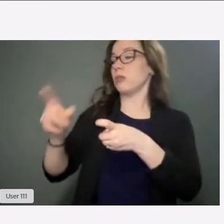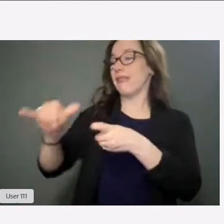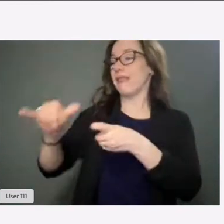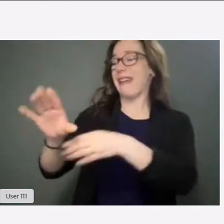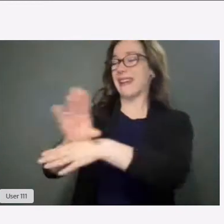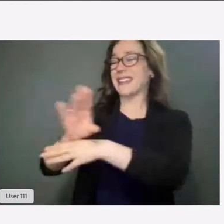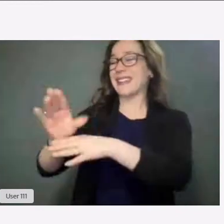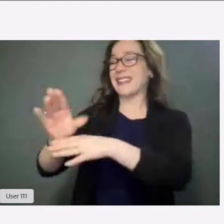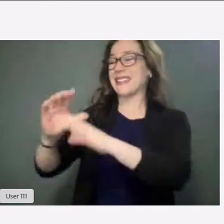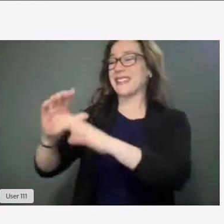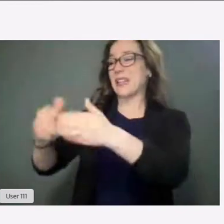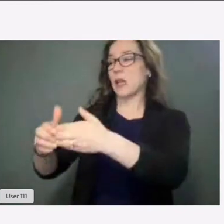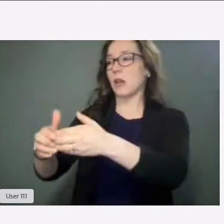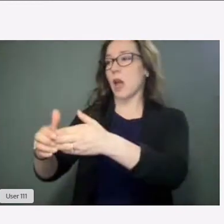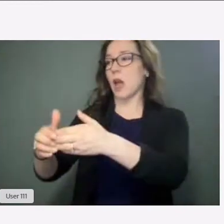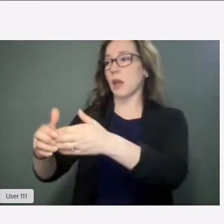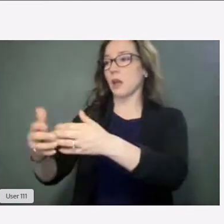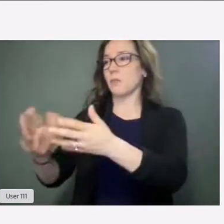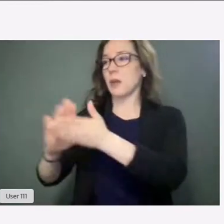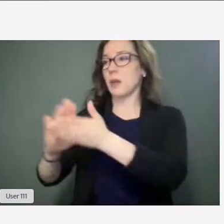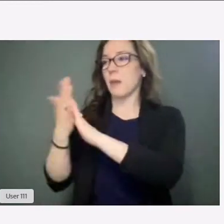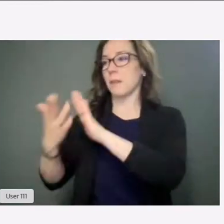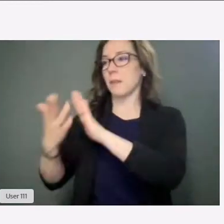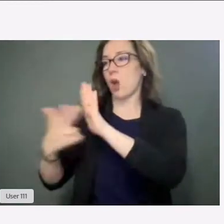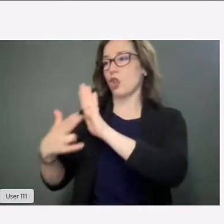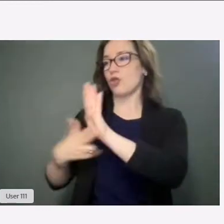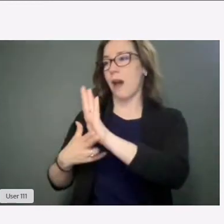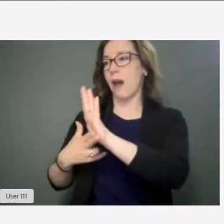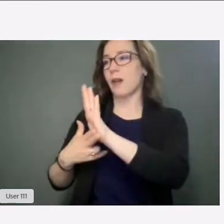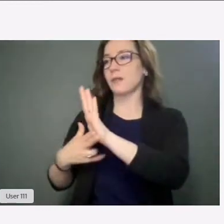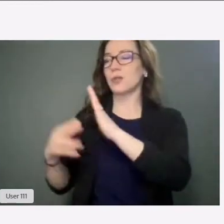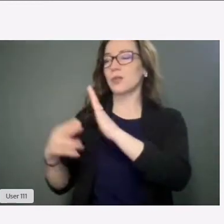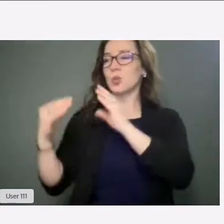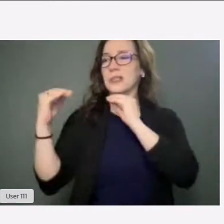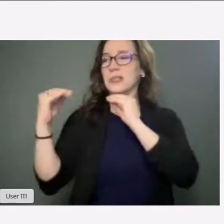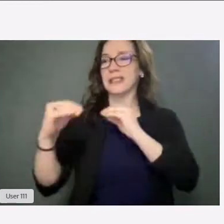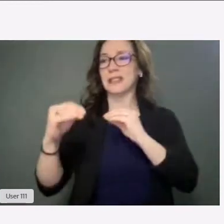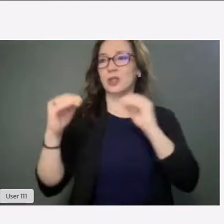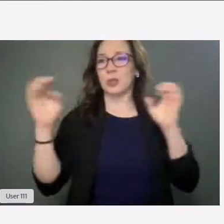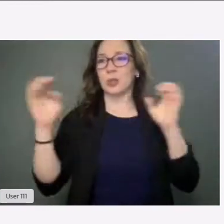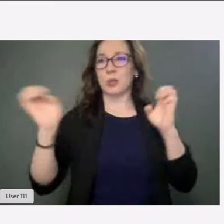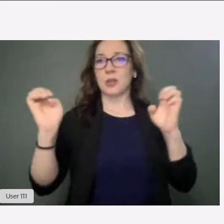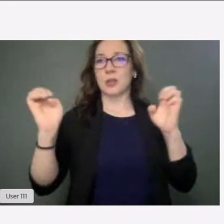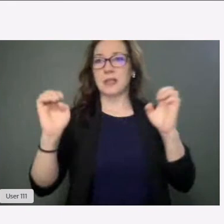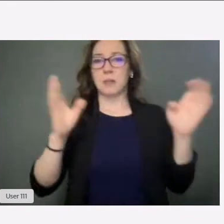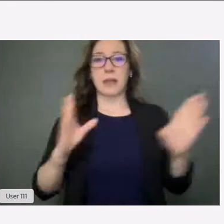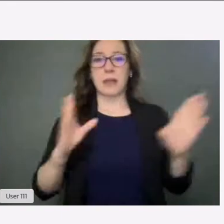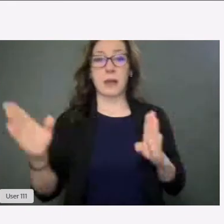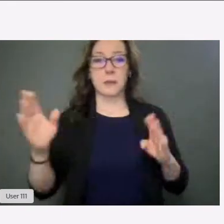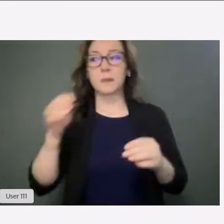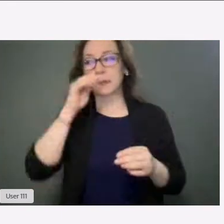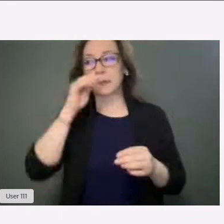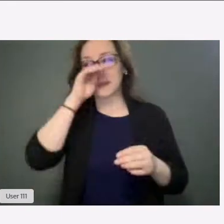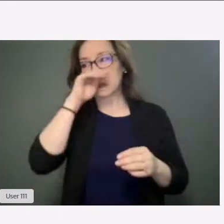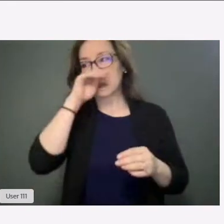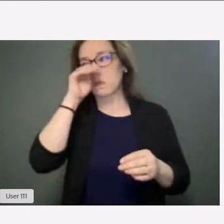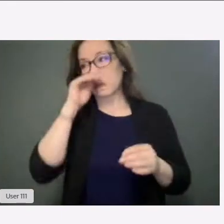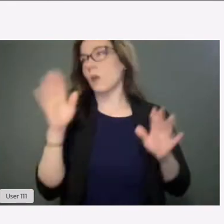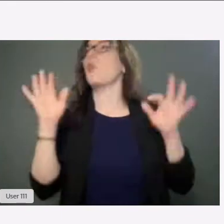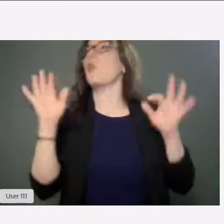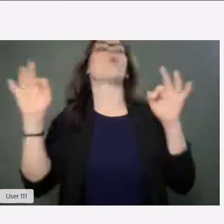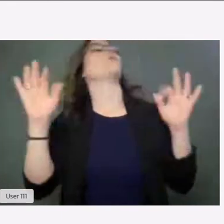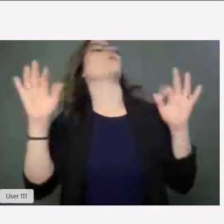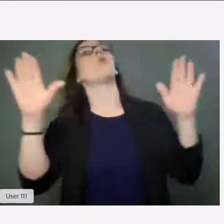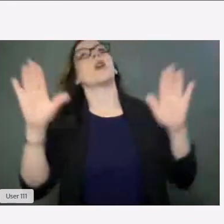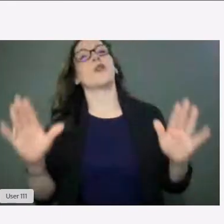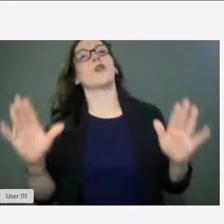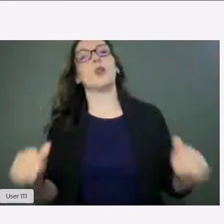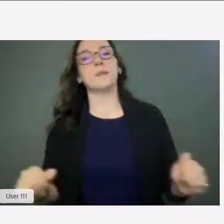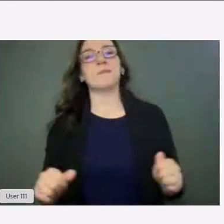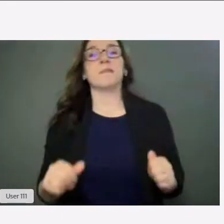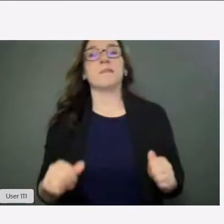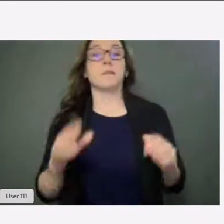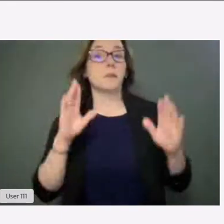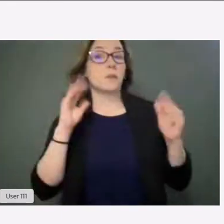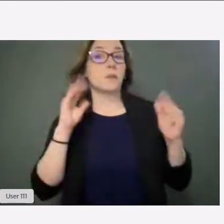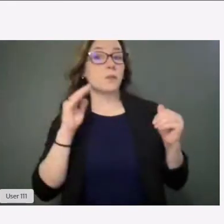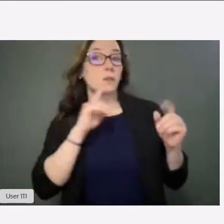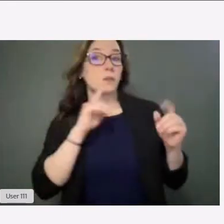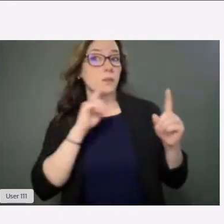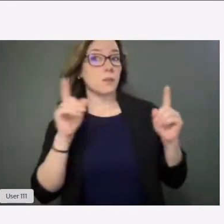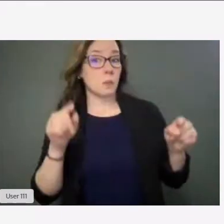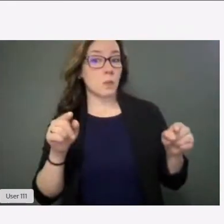enter into the contract to teach the emergency planning. Okay, wonderful. Sorry, I hope that answered your question.